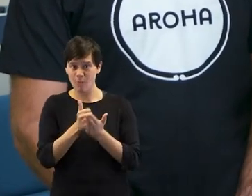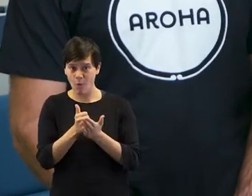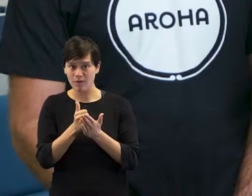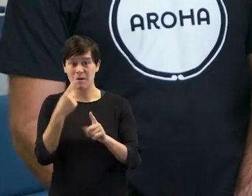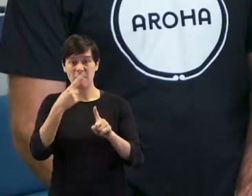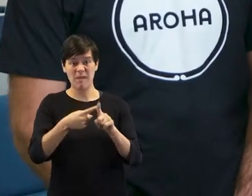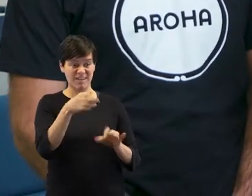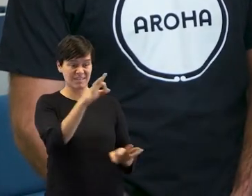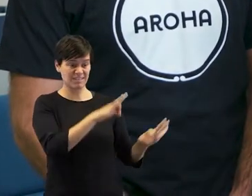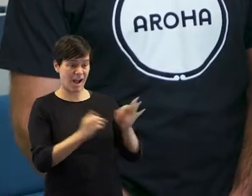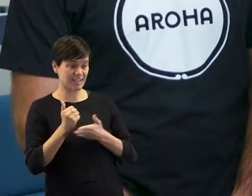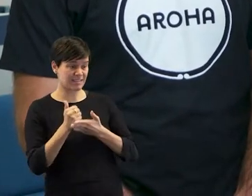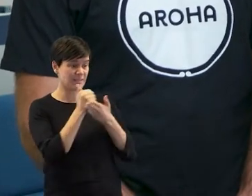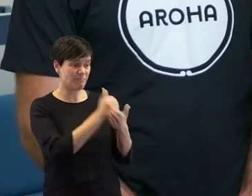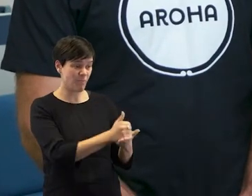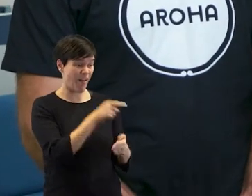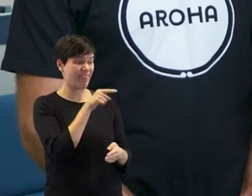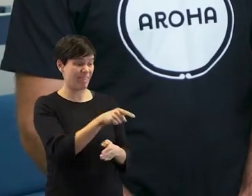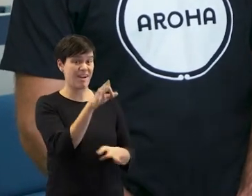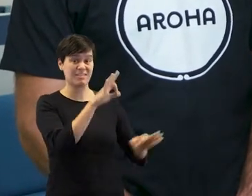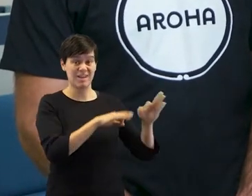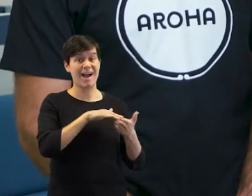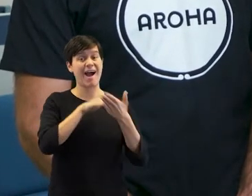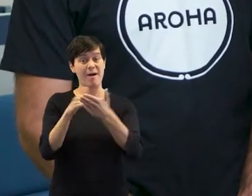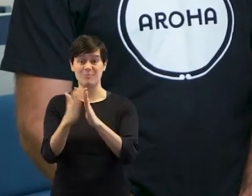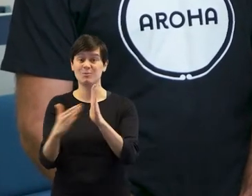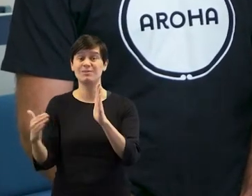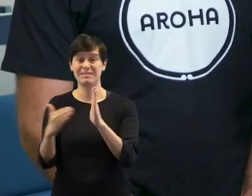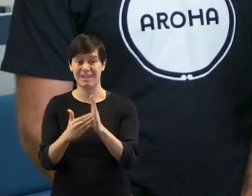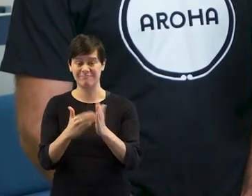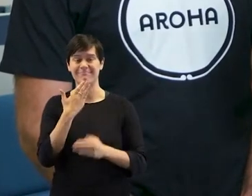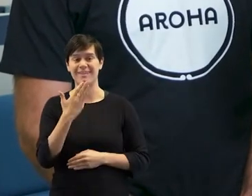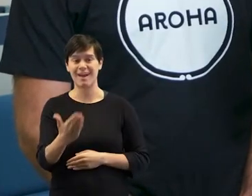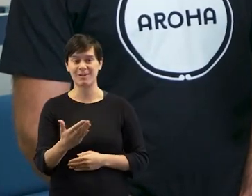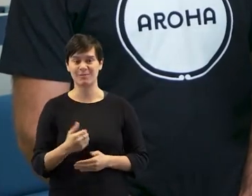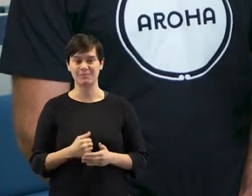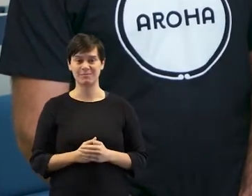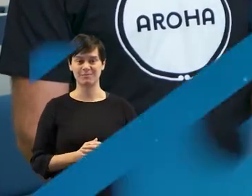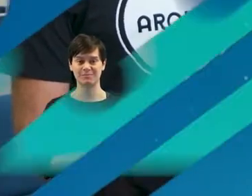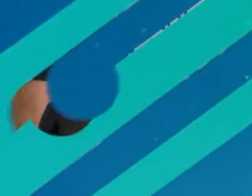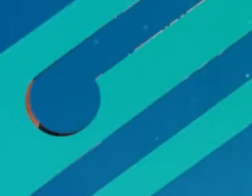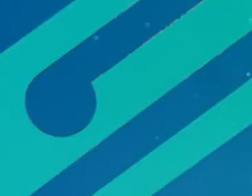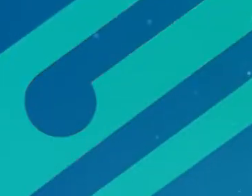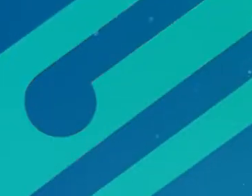us, supporting the science we love that makes a difference for New Zealand. Ngā mihi.